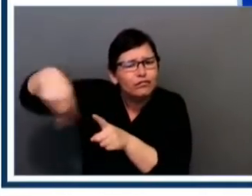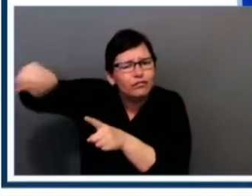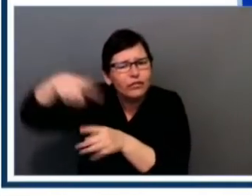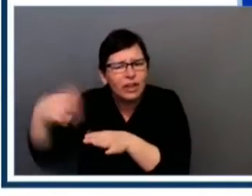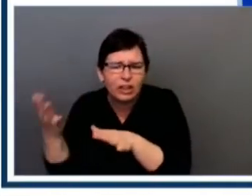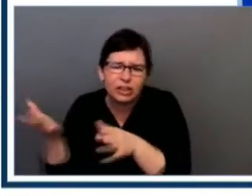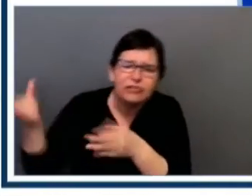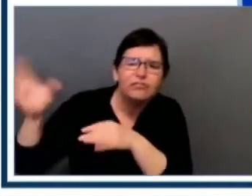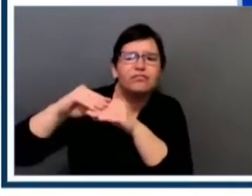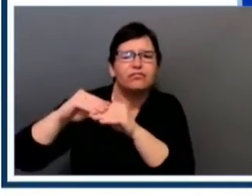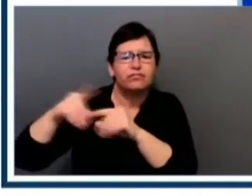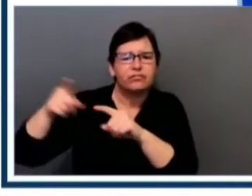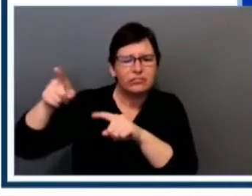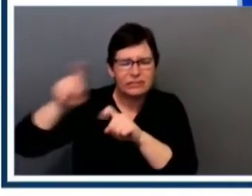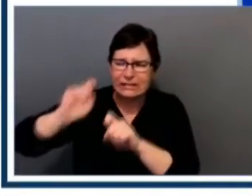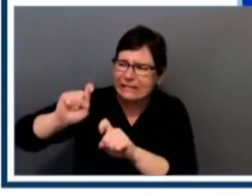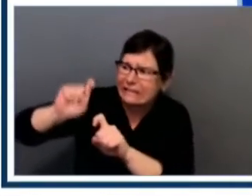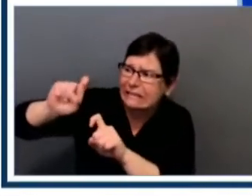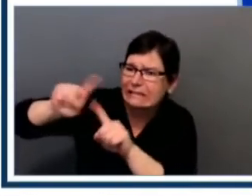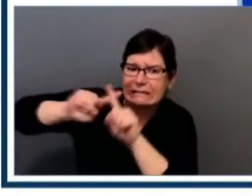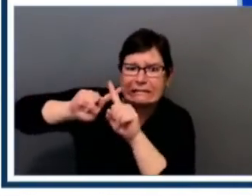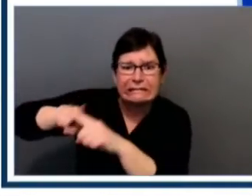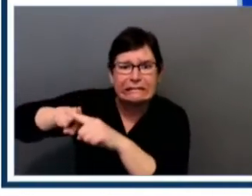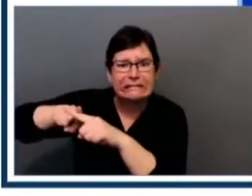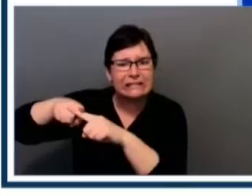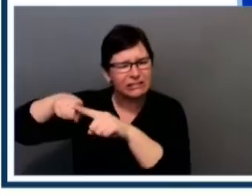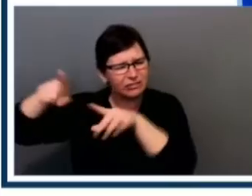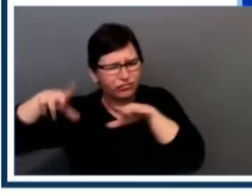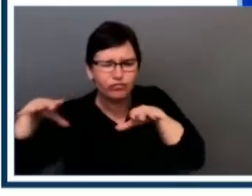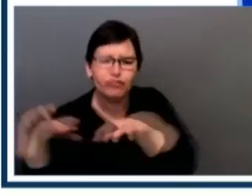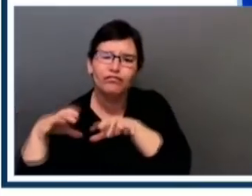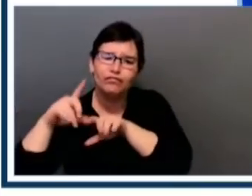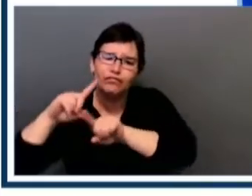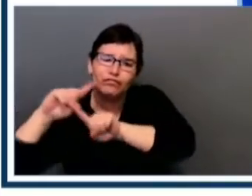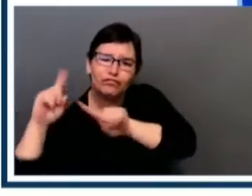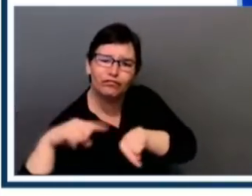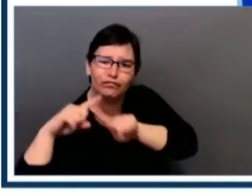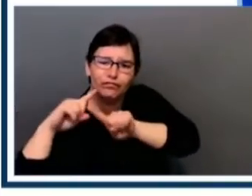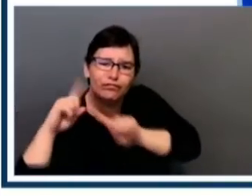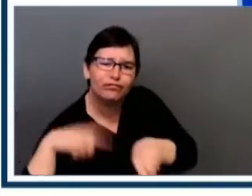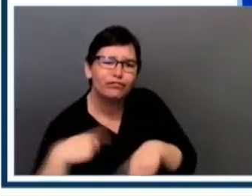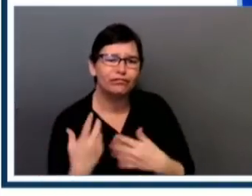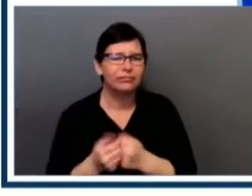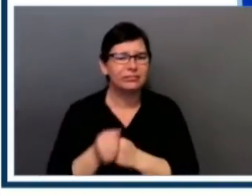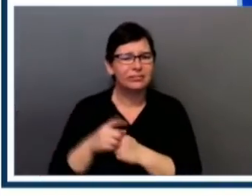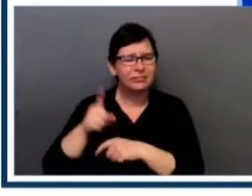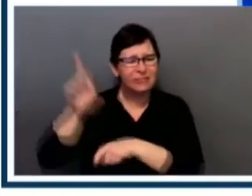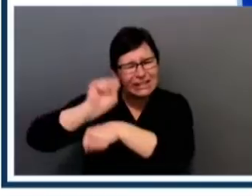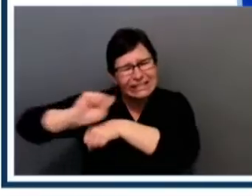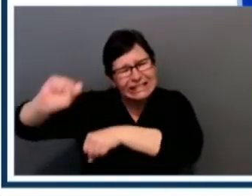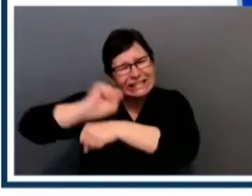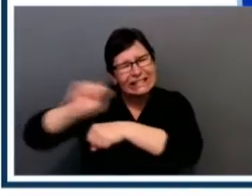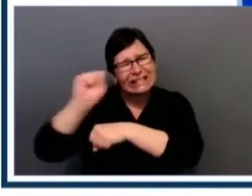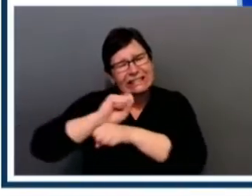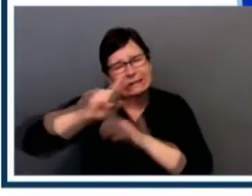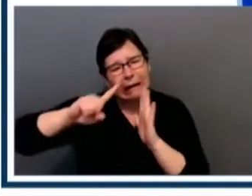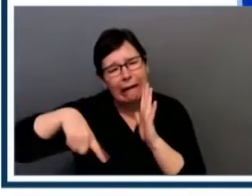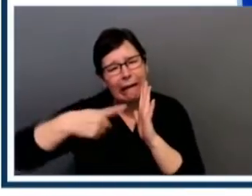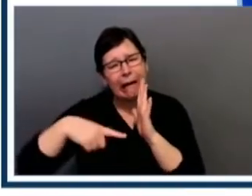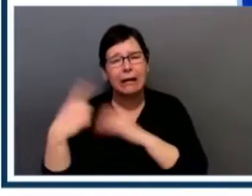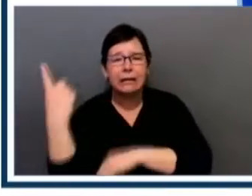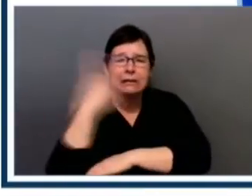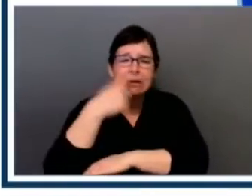conditions. And many put themselves at risk, all in the name of our public safety and in the name of